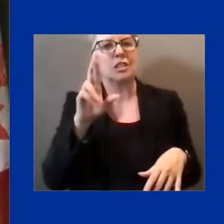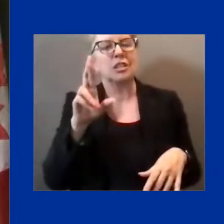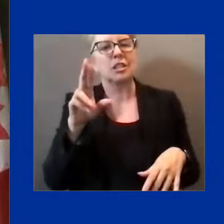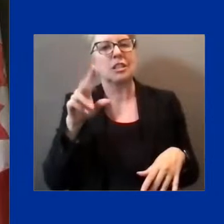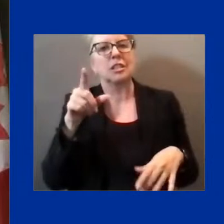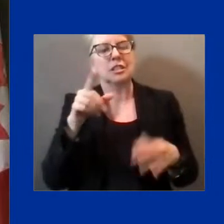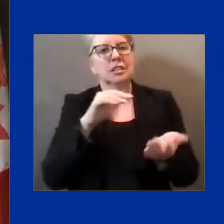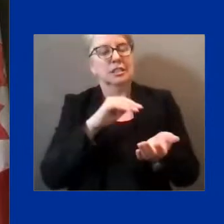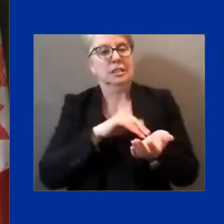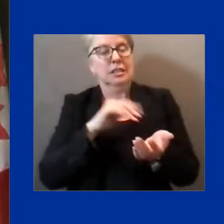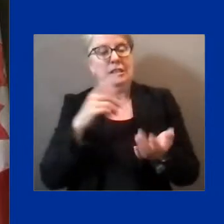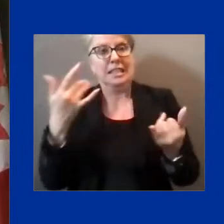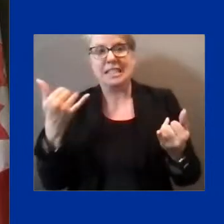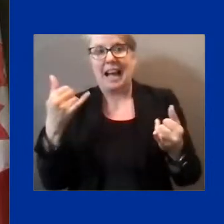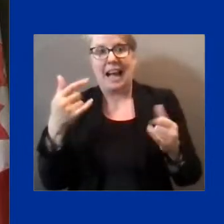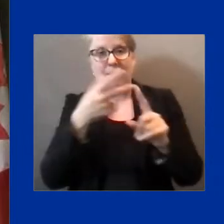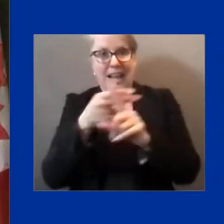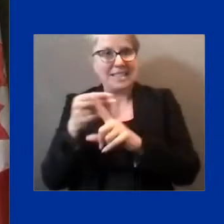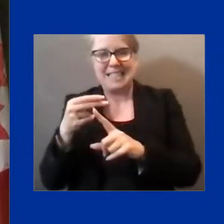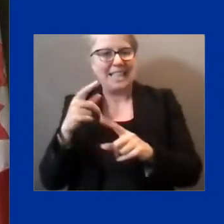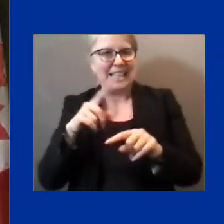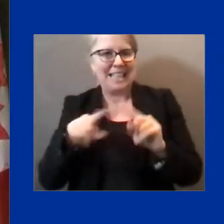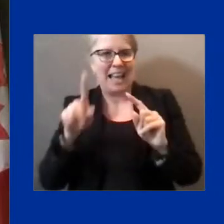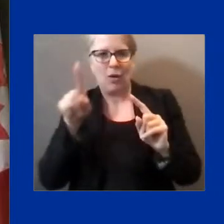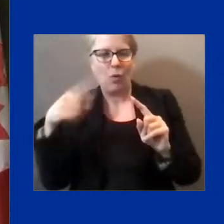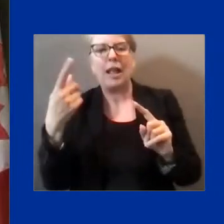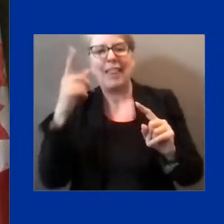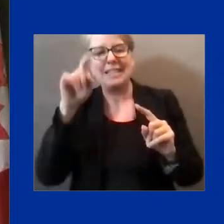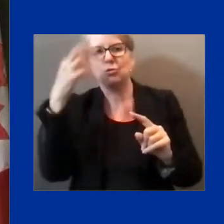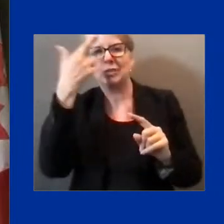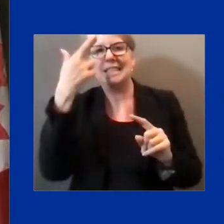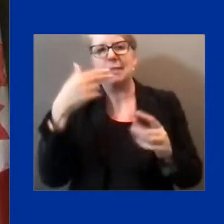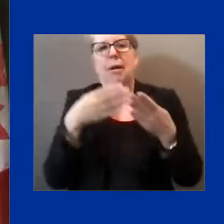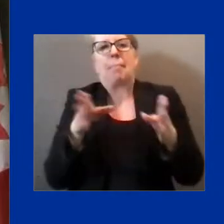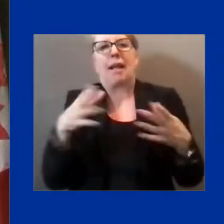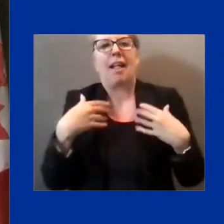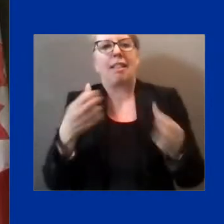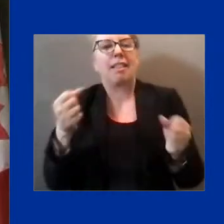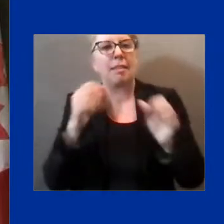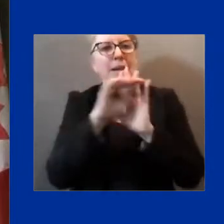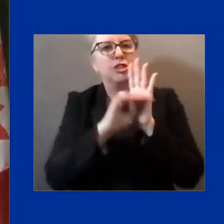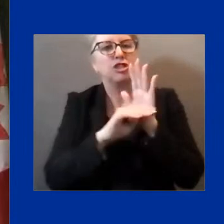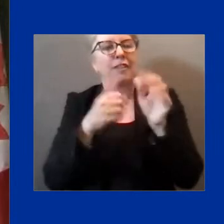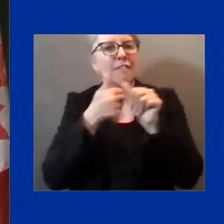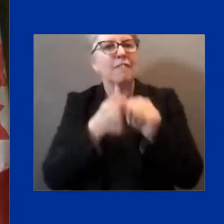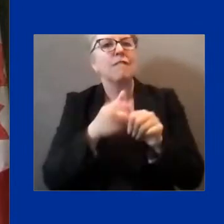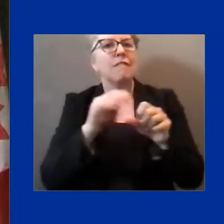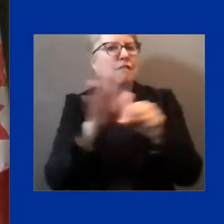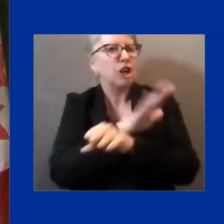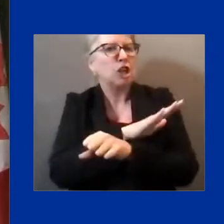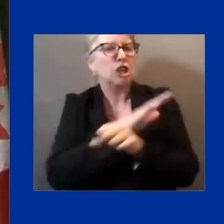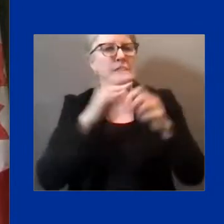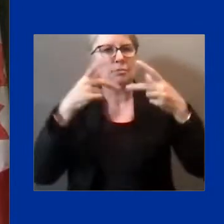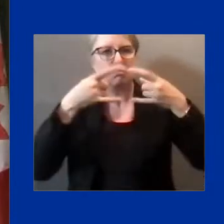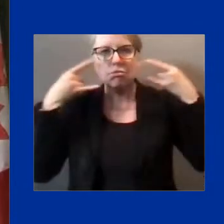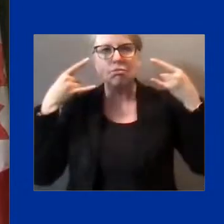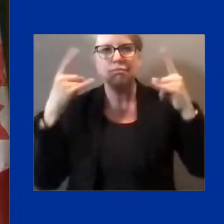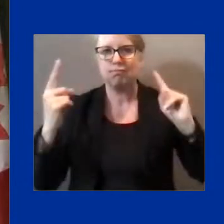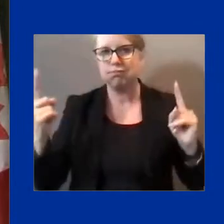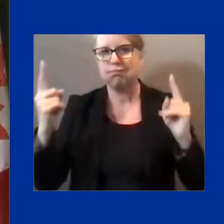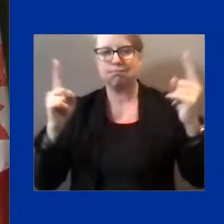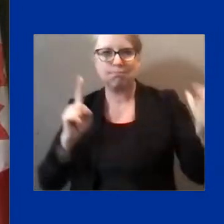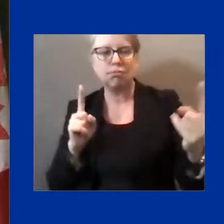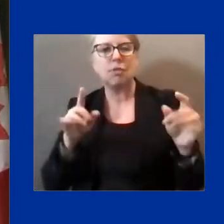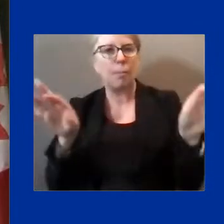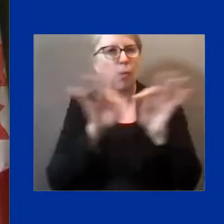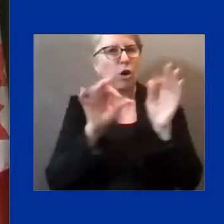not going to vaccinate our way out of this right now. So we have the public health measures. And I think he's described clearly what's going on in our community. So that's our first priority. If I